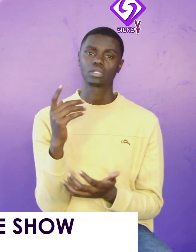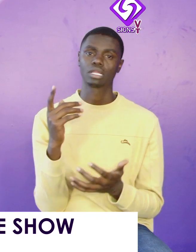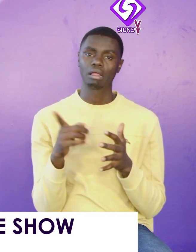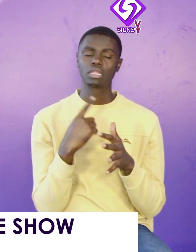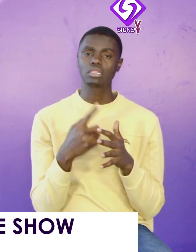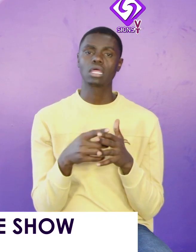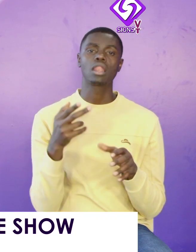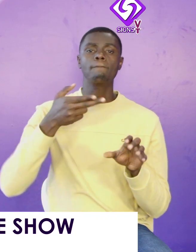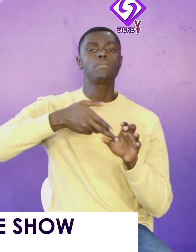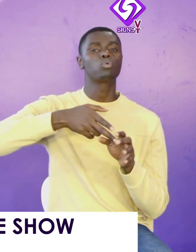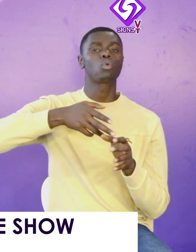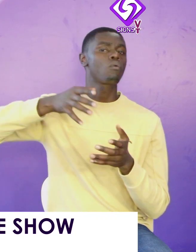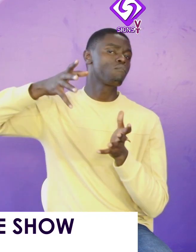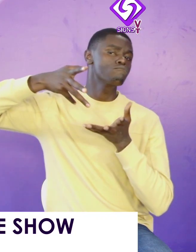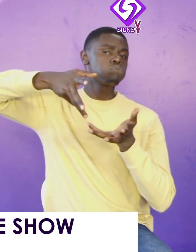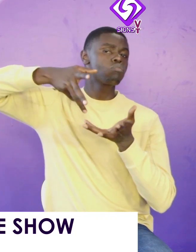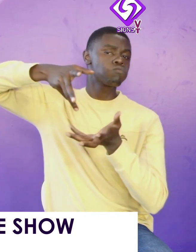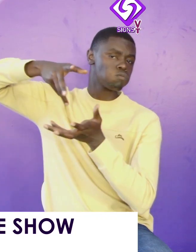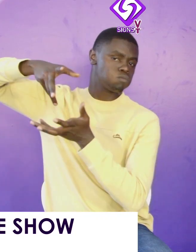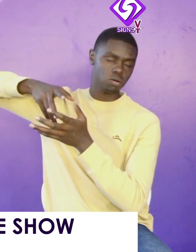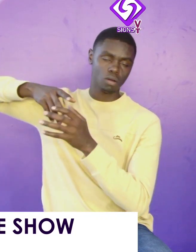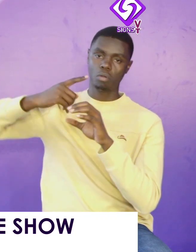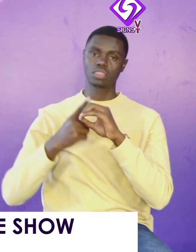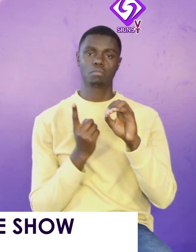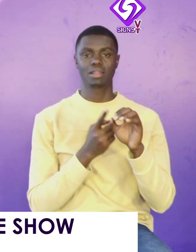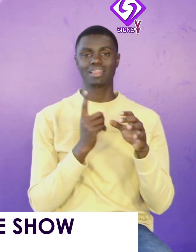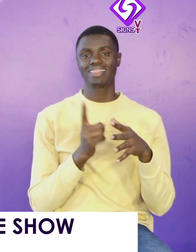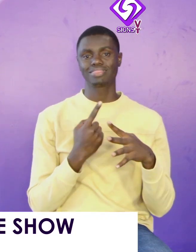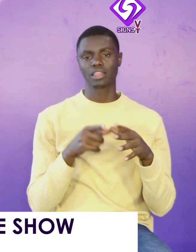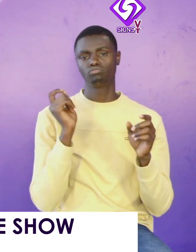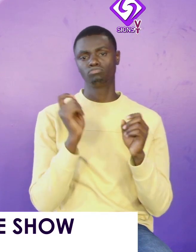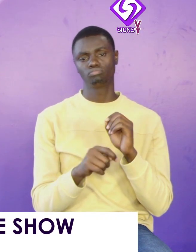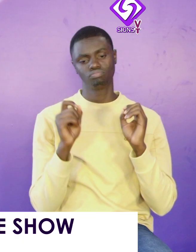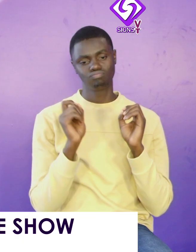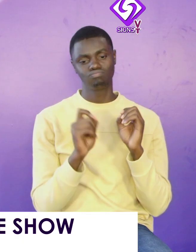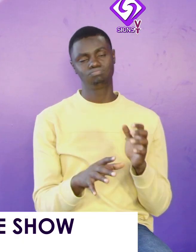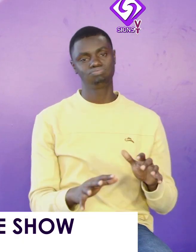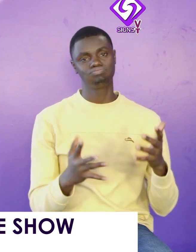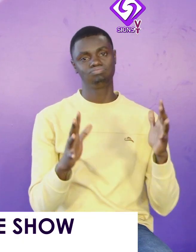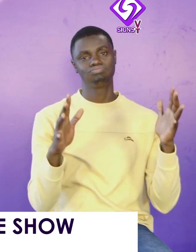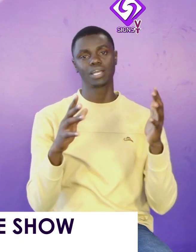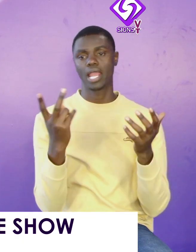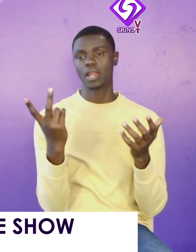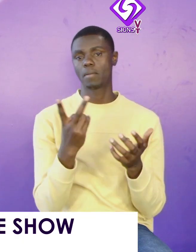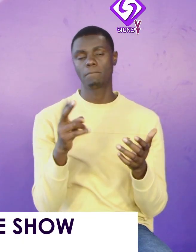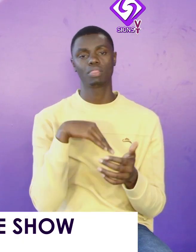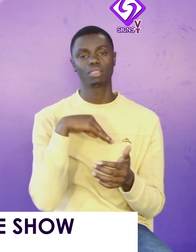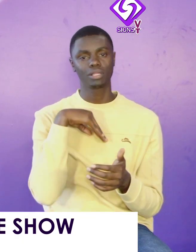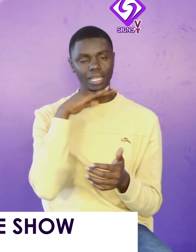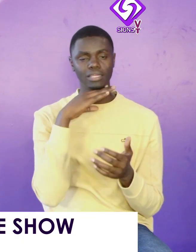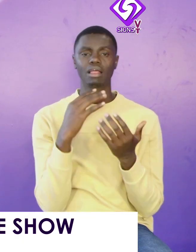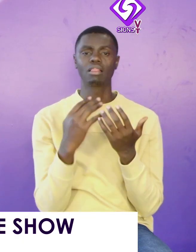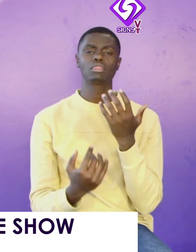poured petrol in the Benz and lit it. And they died, burnt to